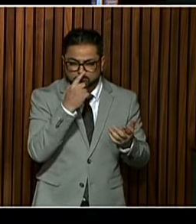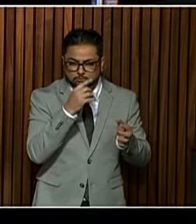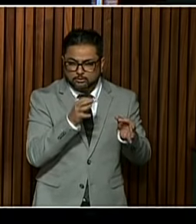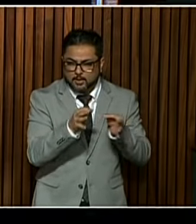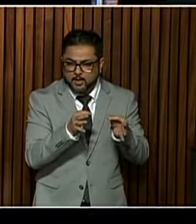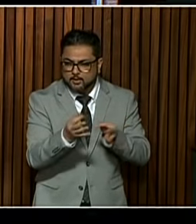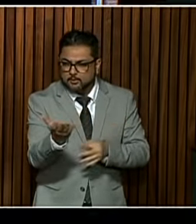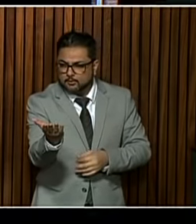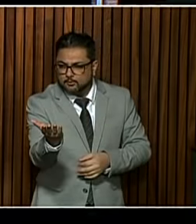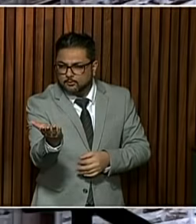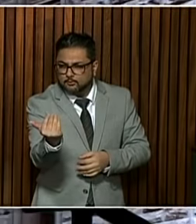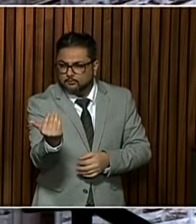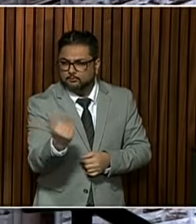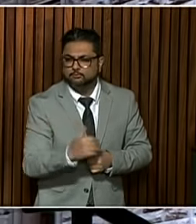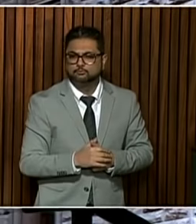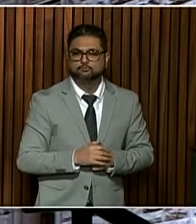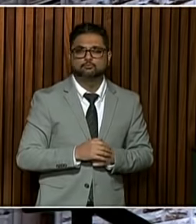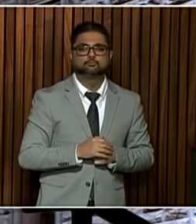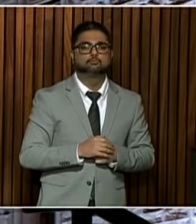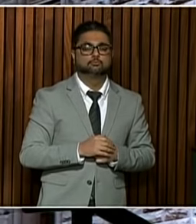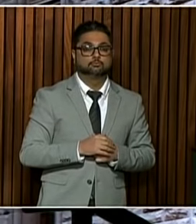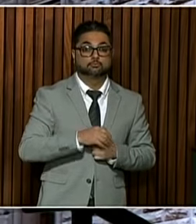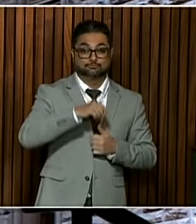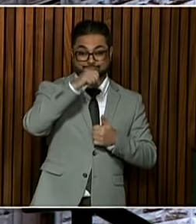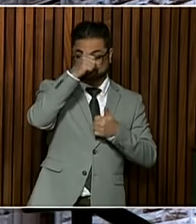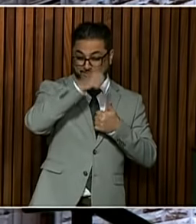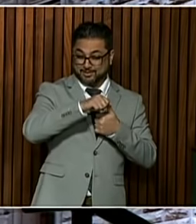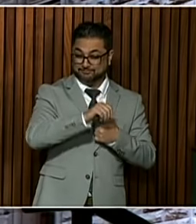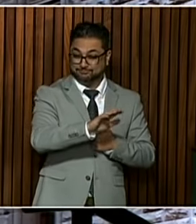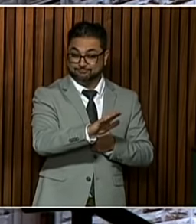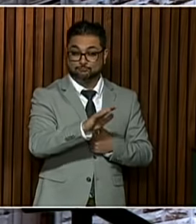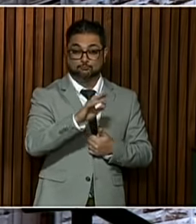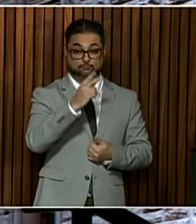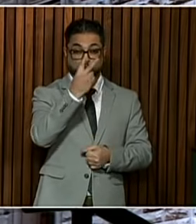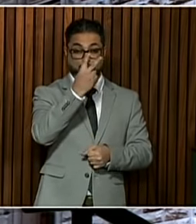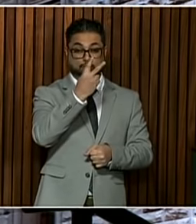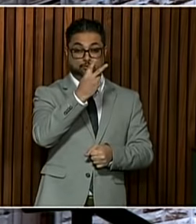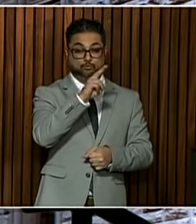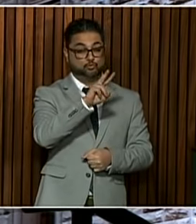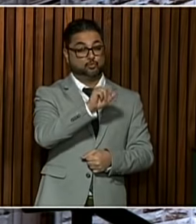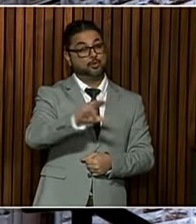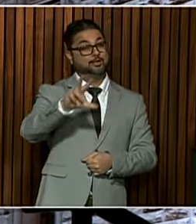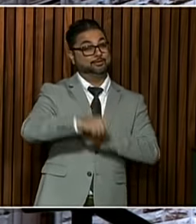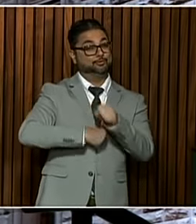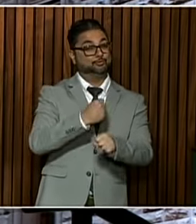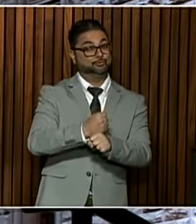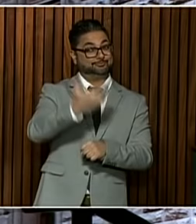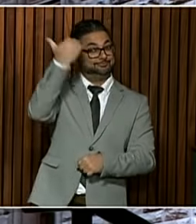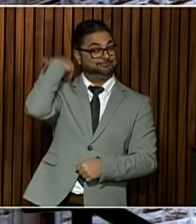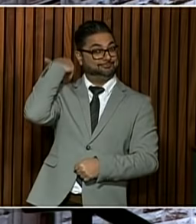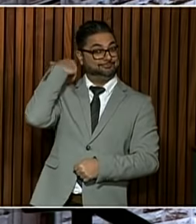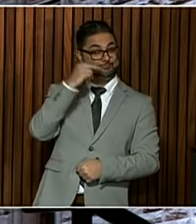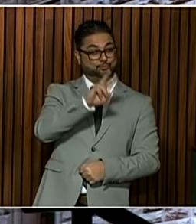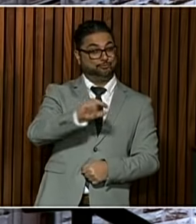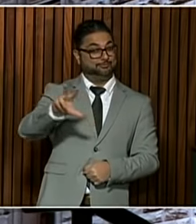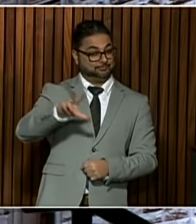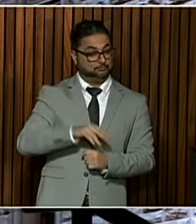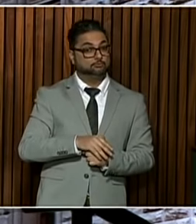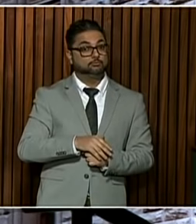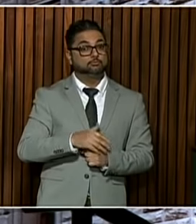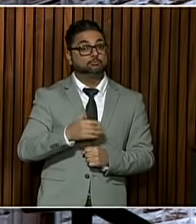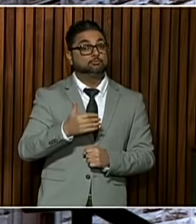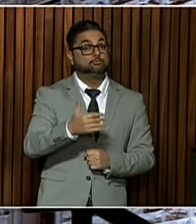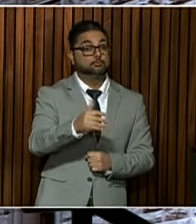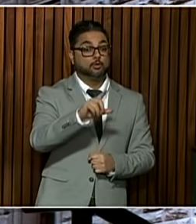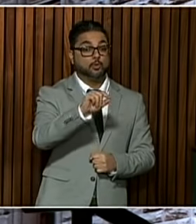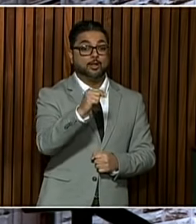to remember that when those were stockpiled after SARS in 2003, by 2013, most of them were already 10 years old. So a lot of them were actually